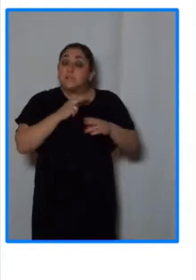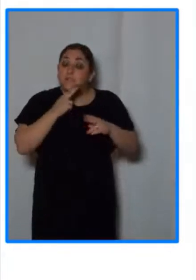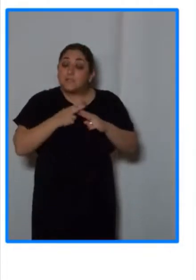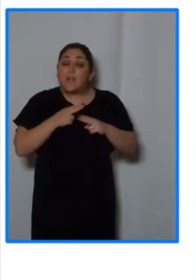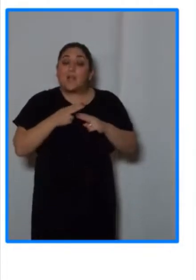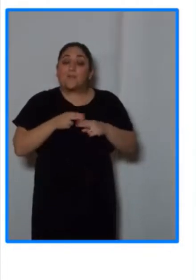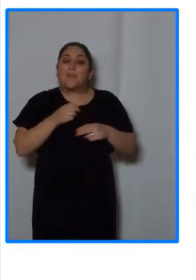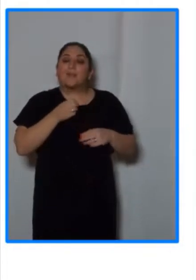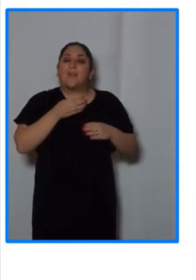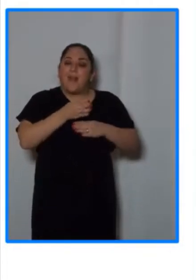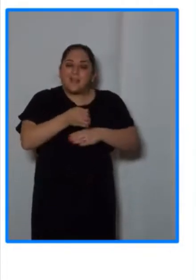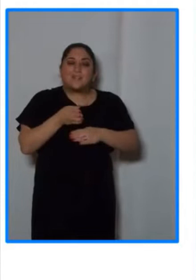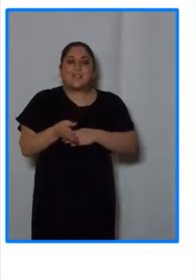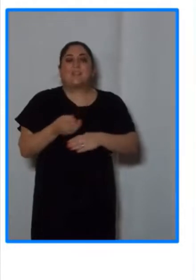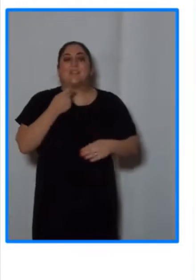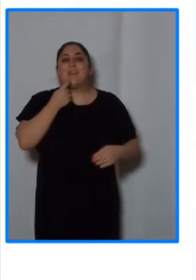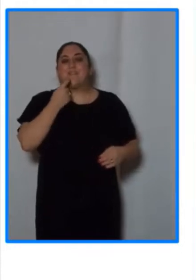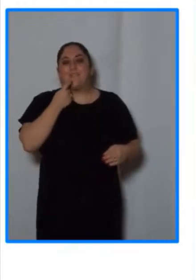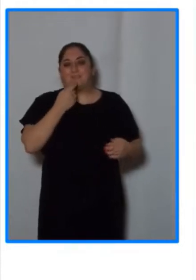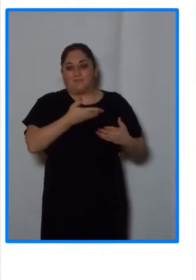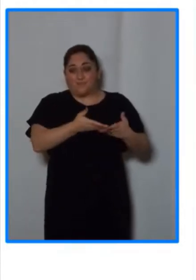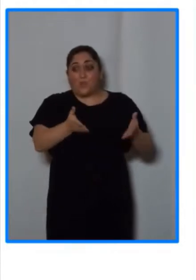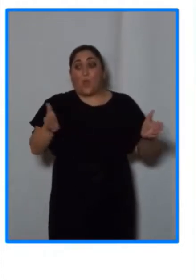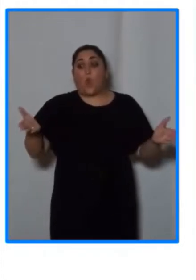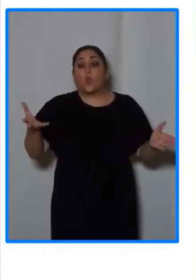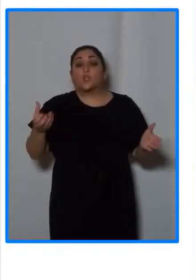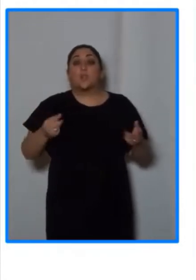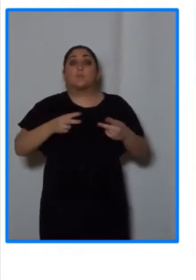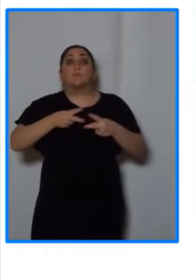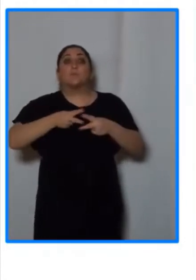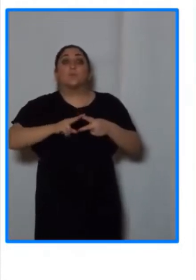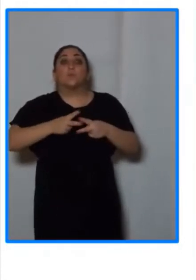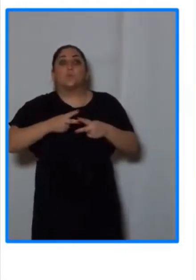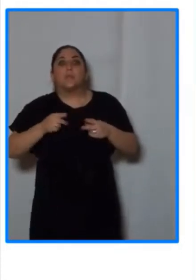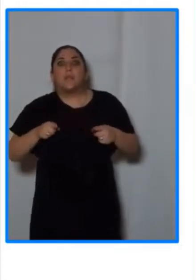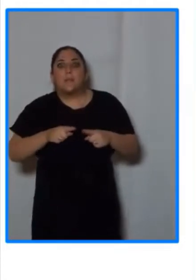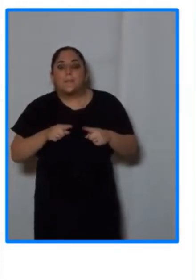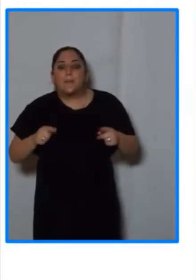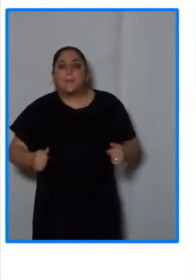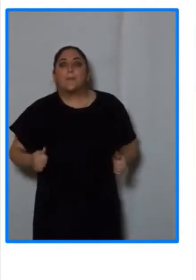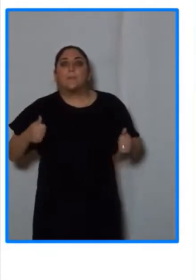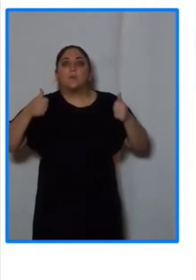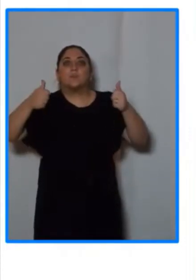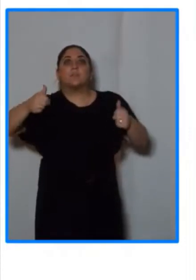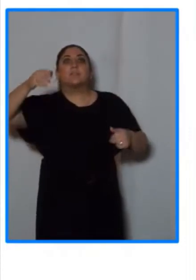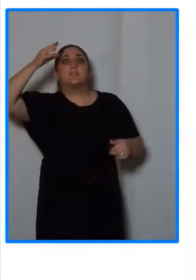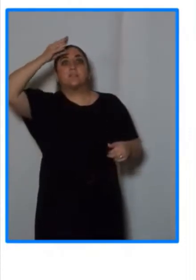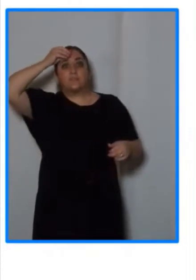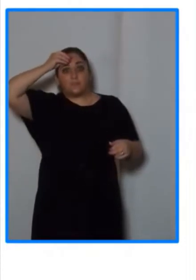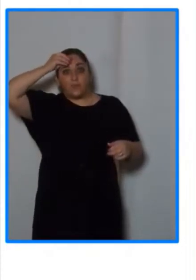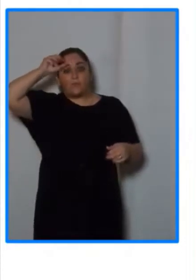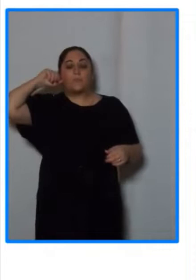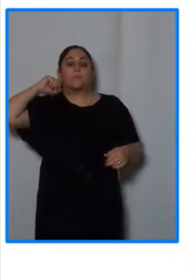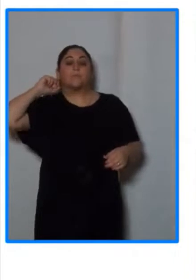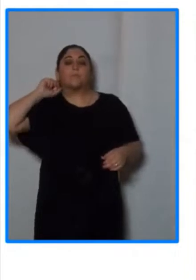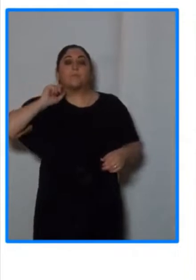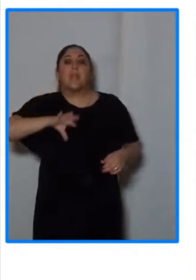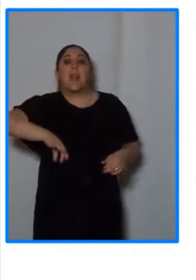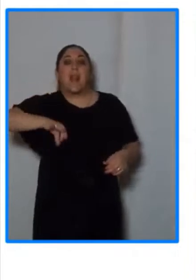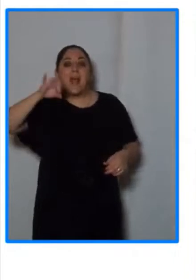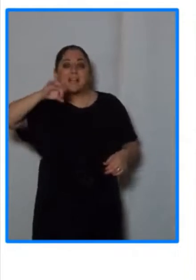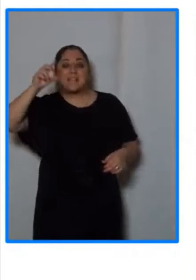have everything that you need to make websites accessible there. It's really important to understand that it's the choices our